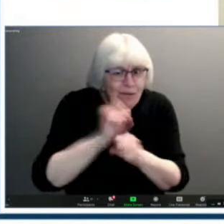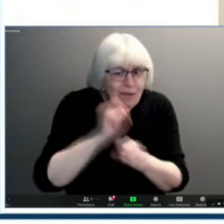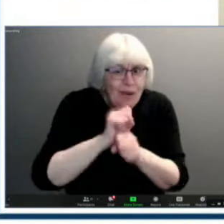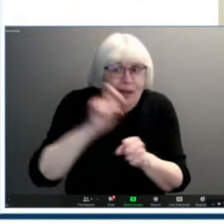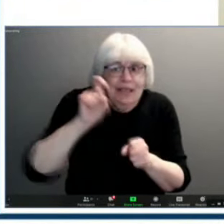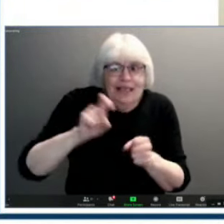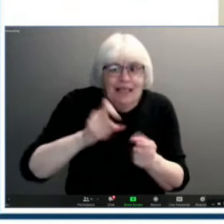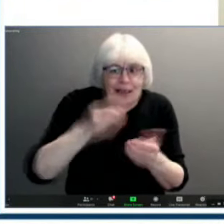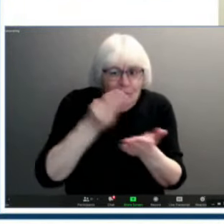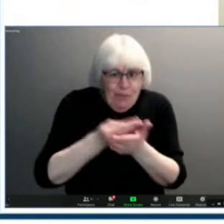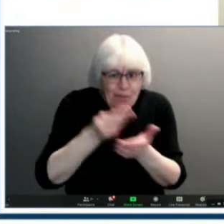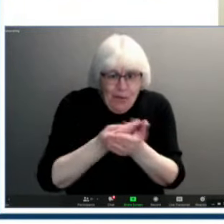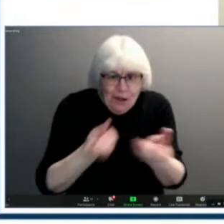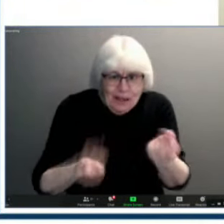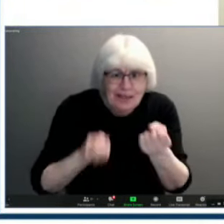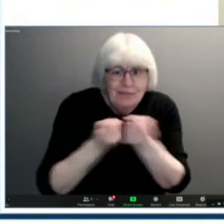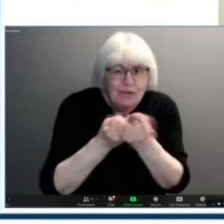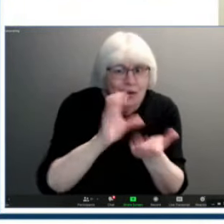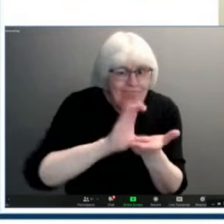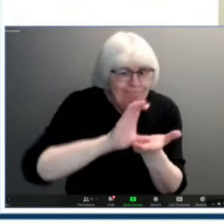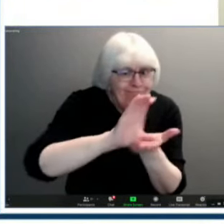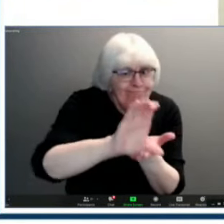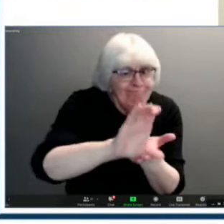Yeah, of course.